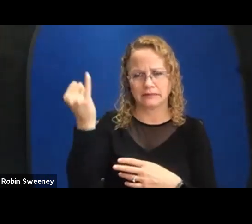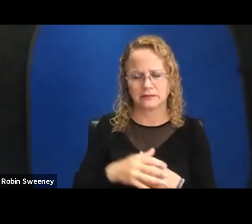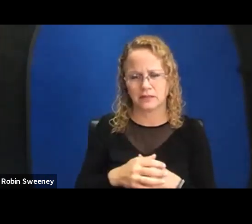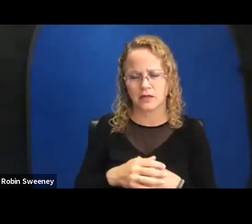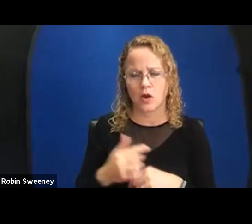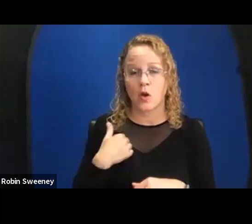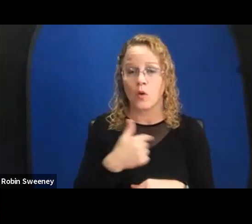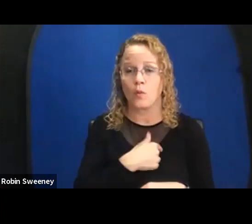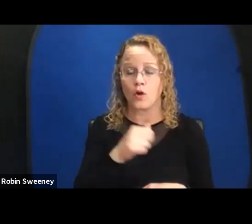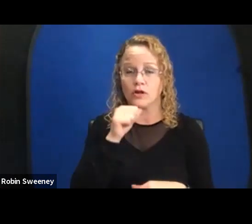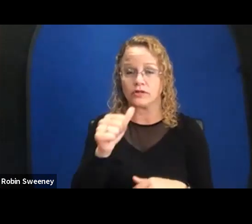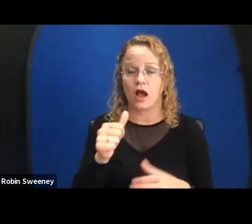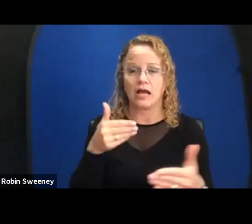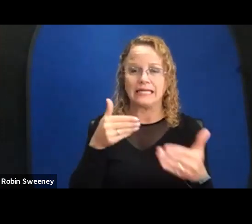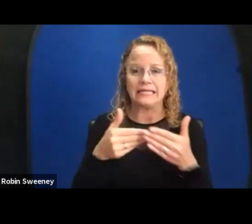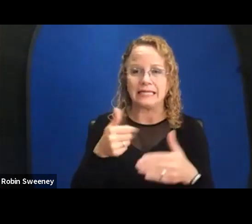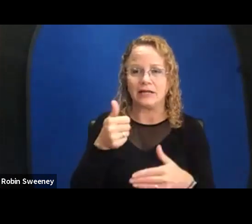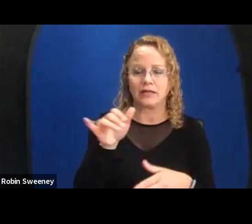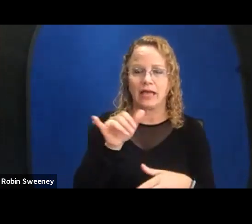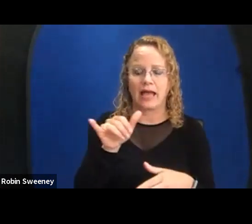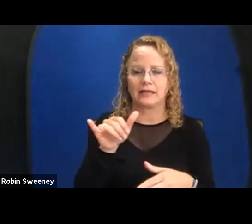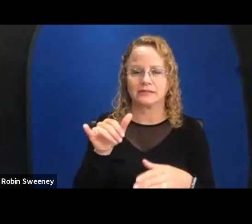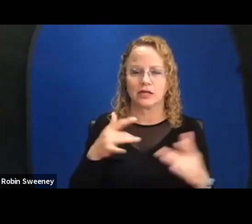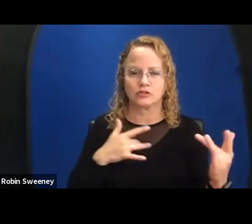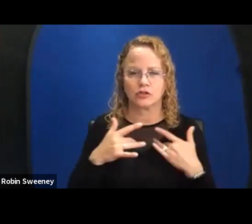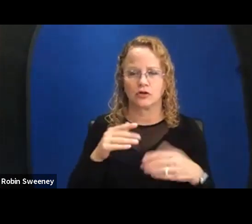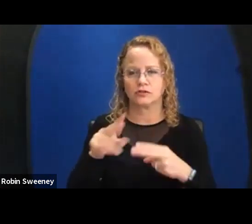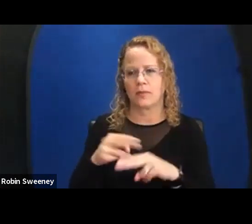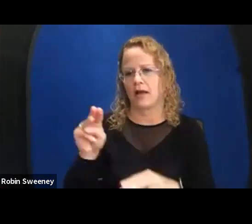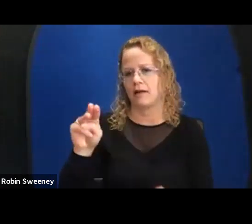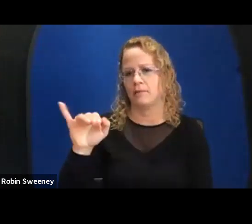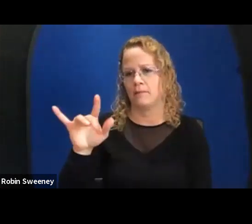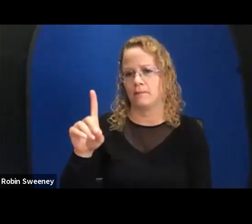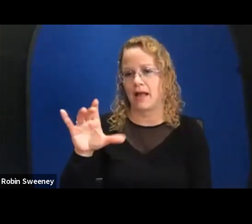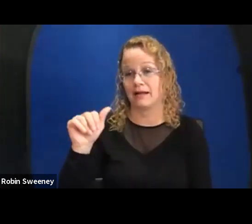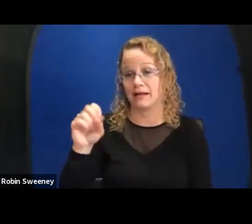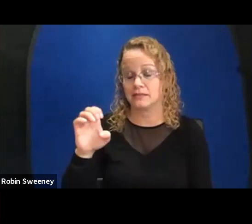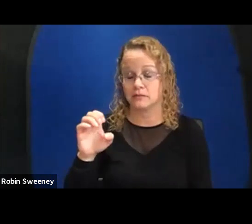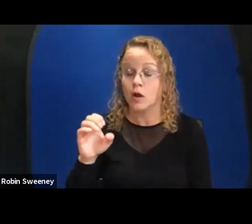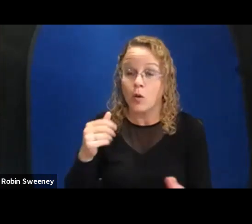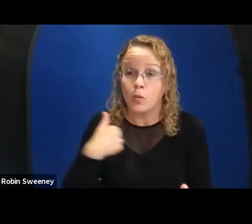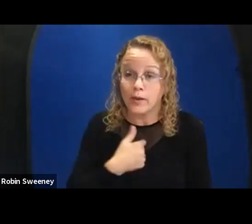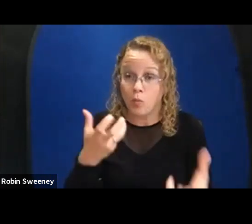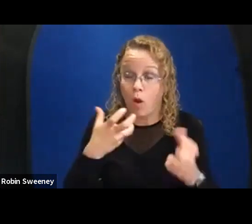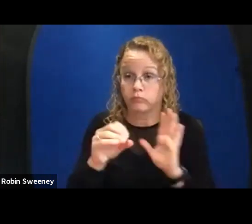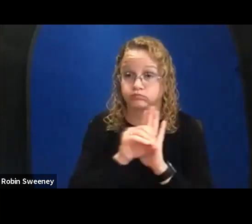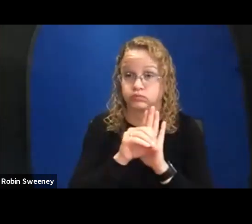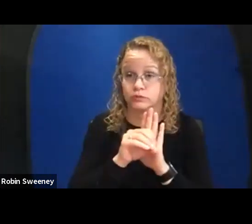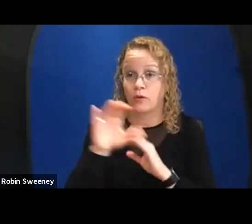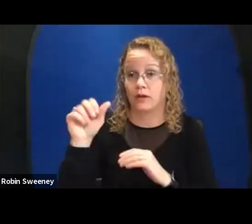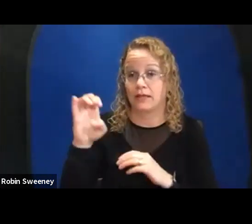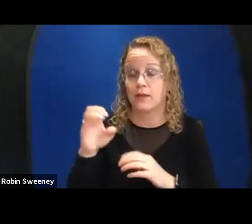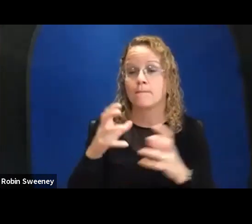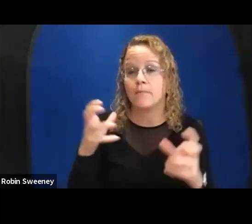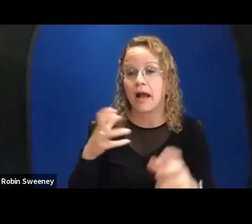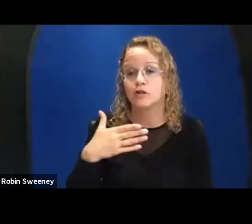We're not nearly as concerned about mild cases of COVID. Although we want 0 cases of COVID, we'd much rather